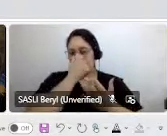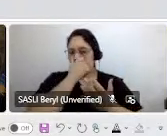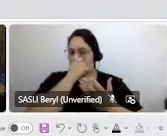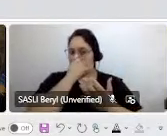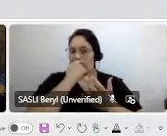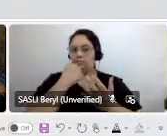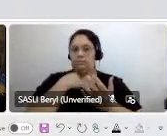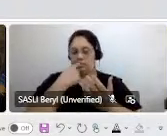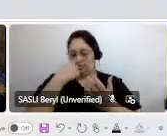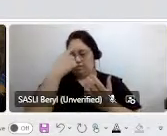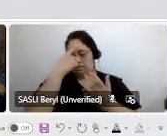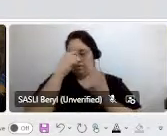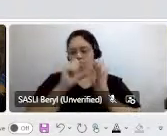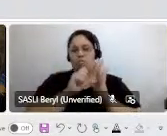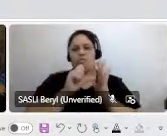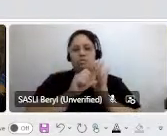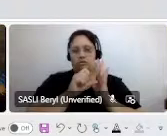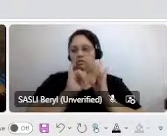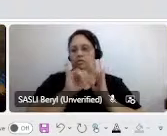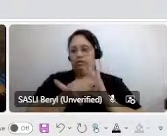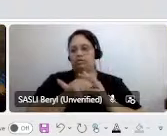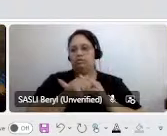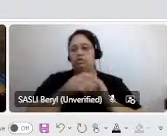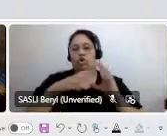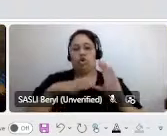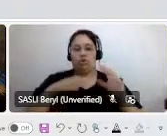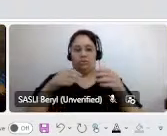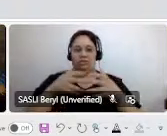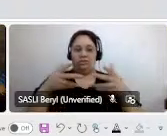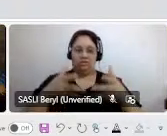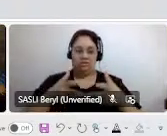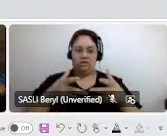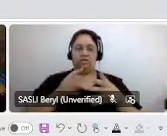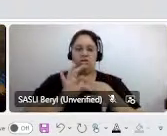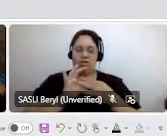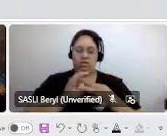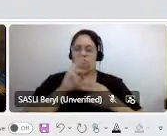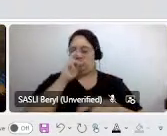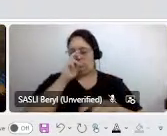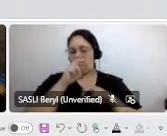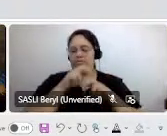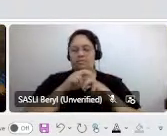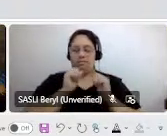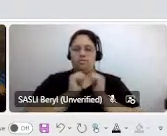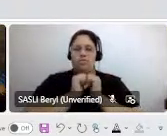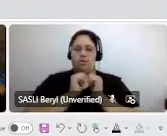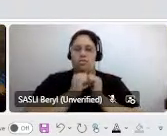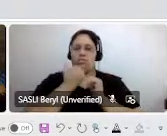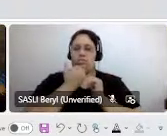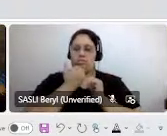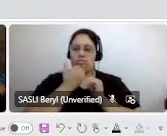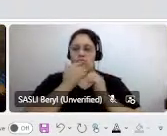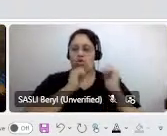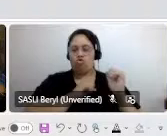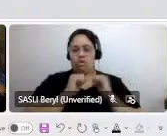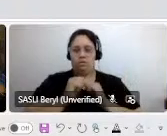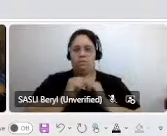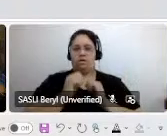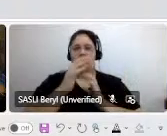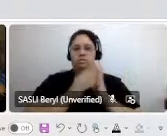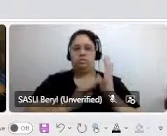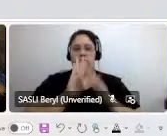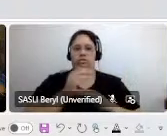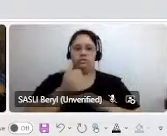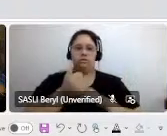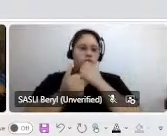I do think it's important that this committee engages with the agreement that was